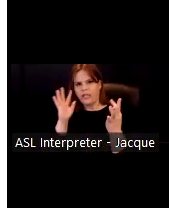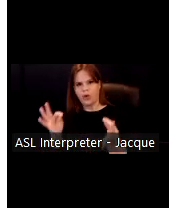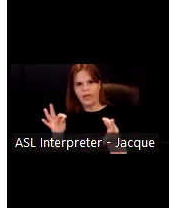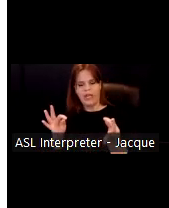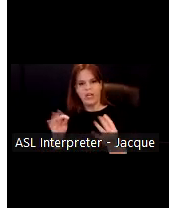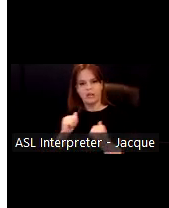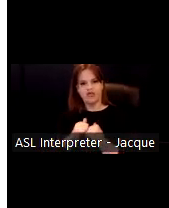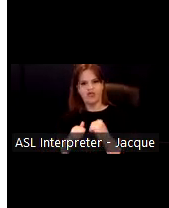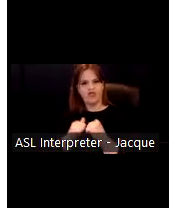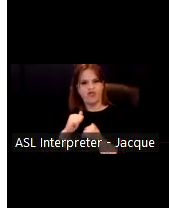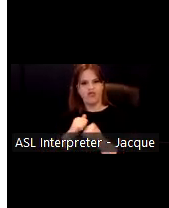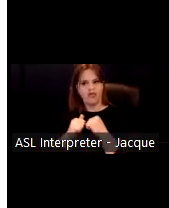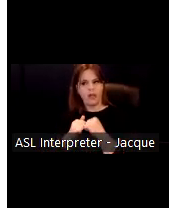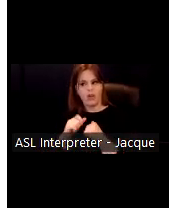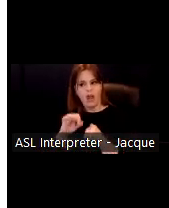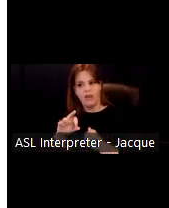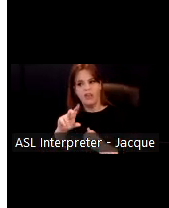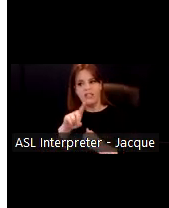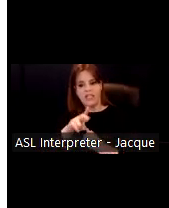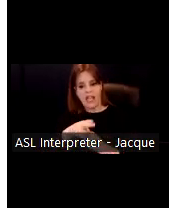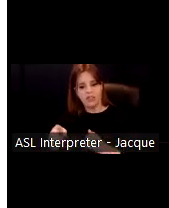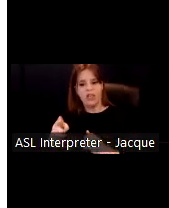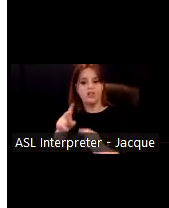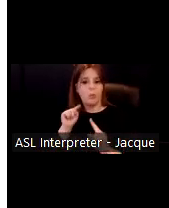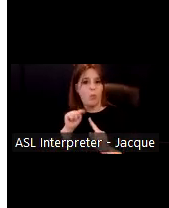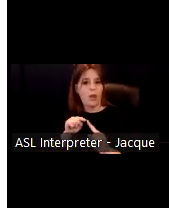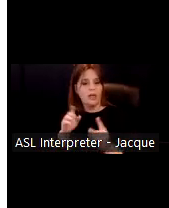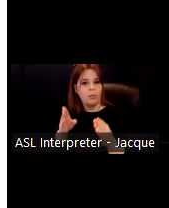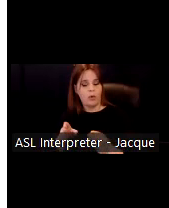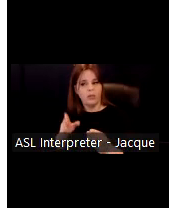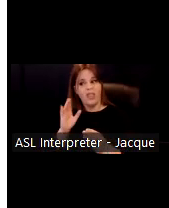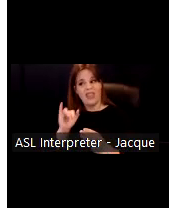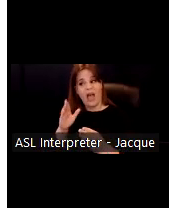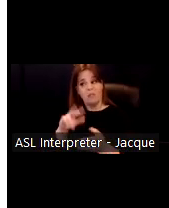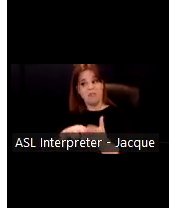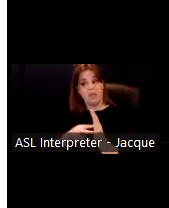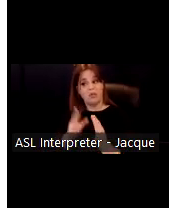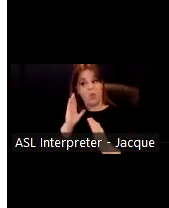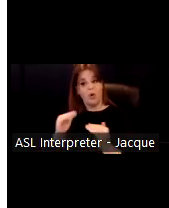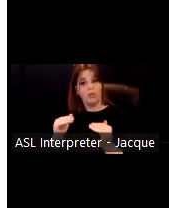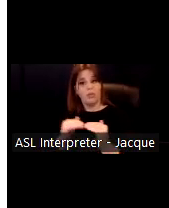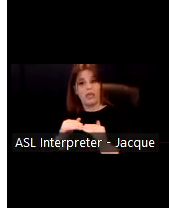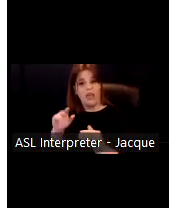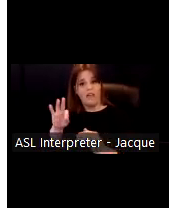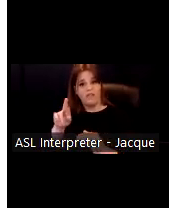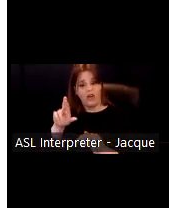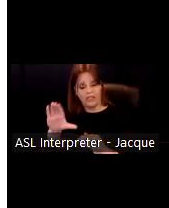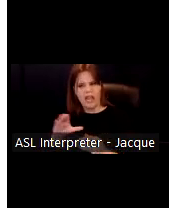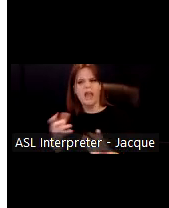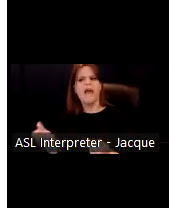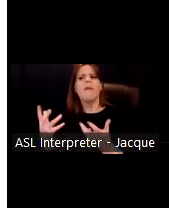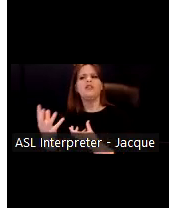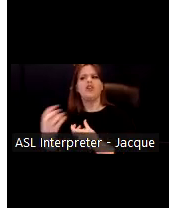a DHH point person and DHH FRC would be and how much involvement they would have. So I was